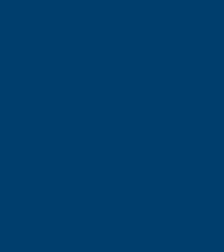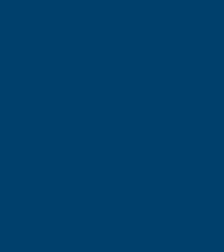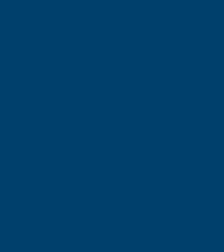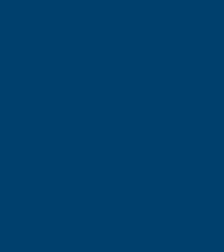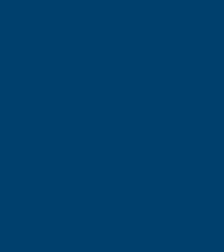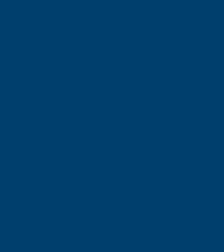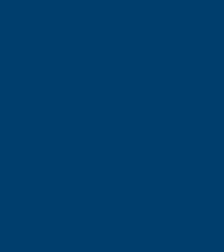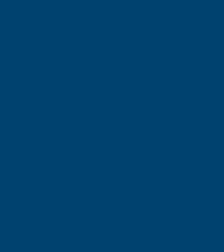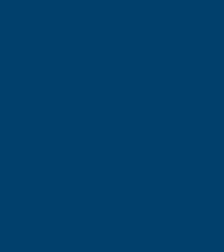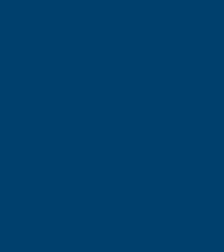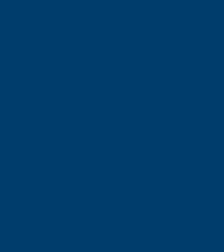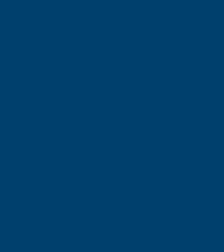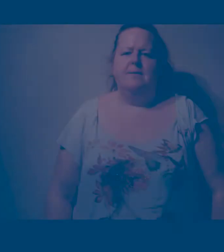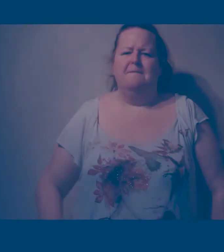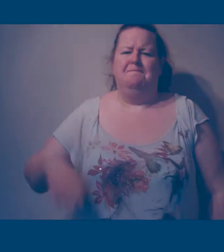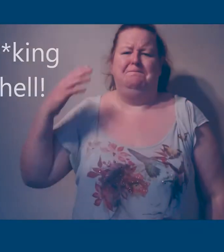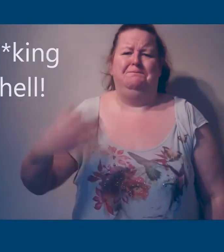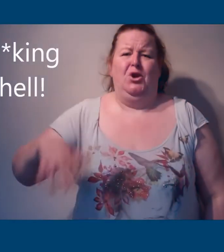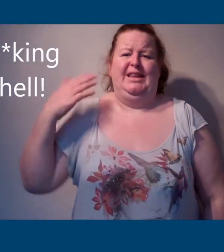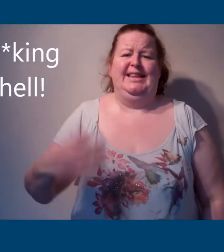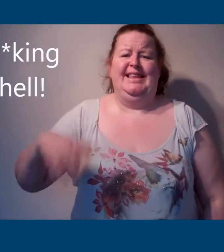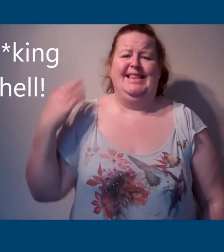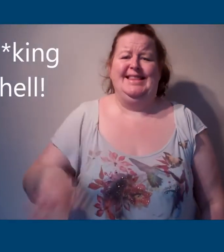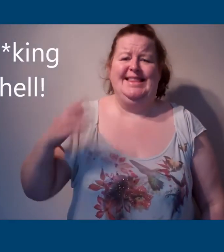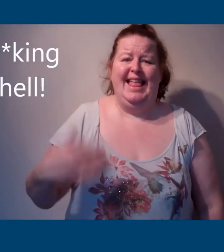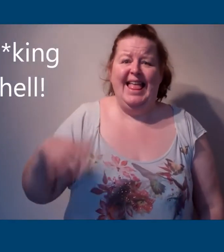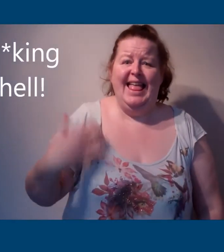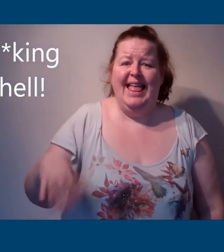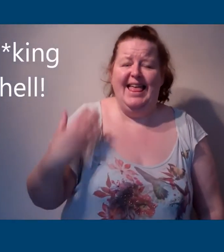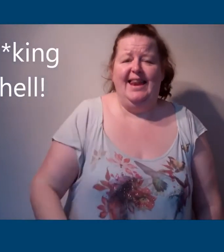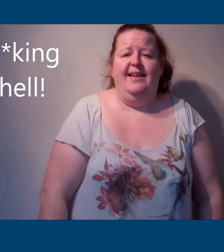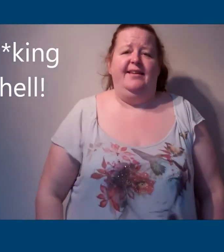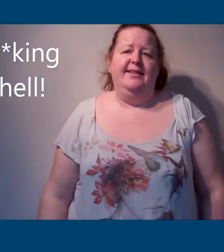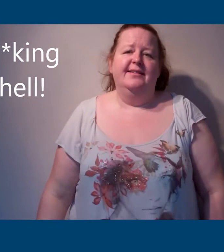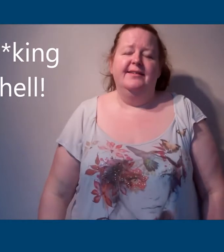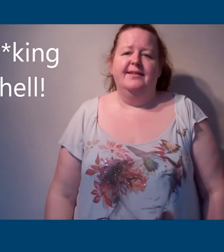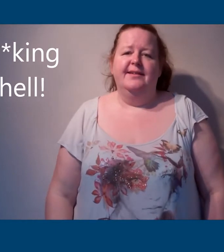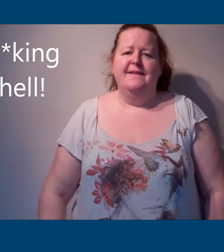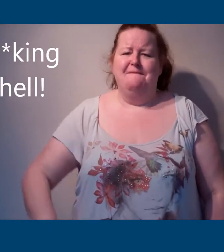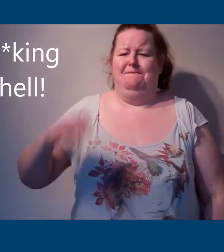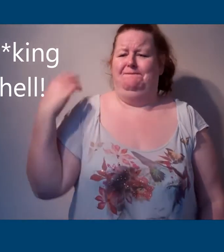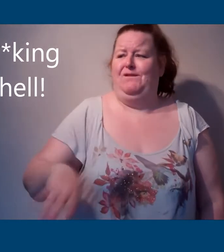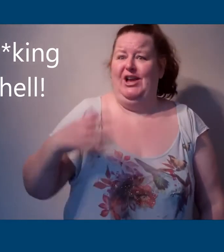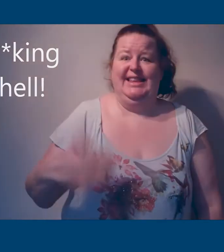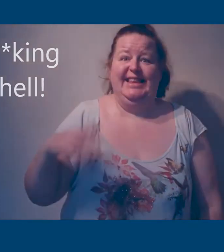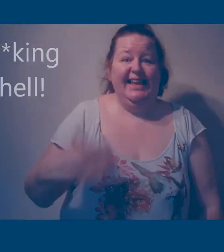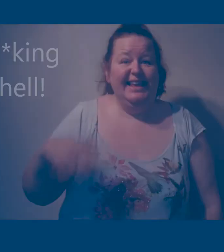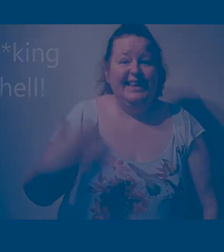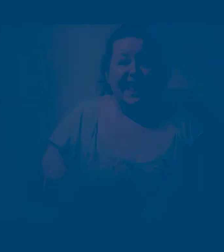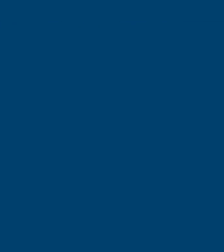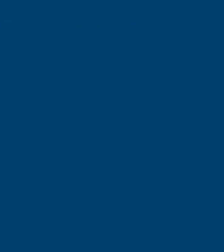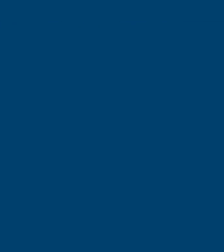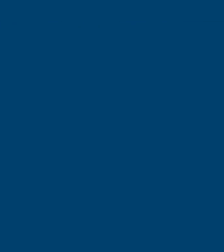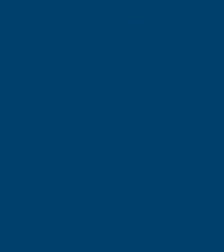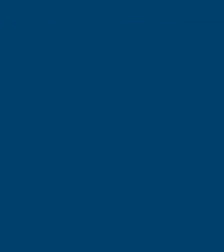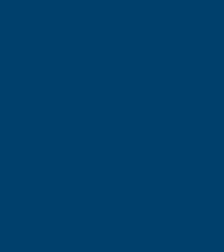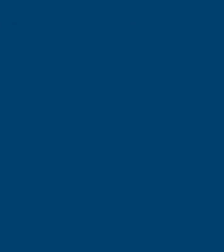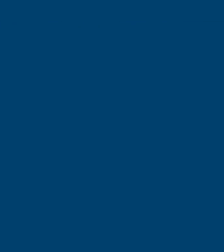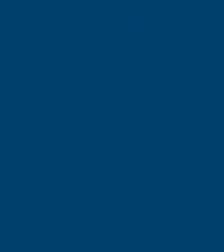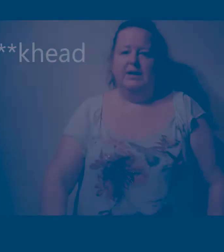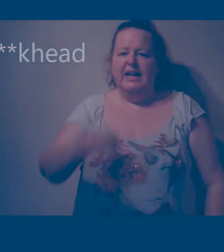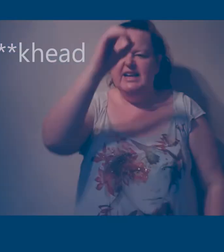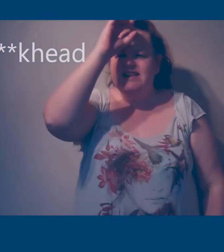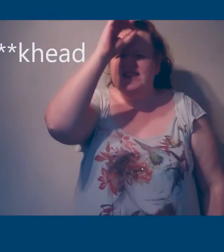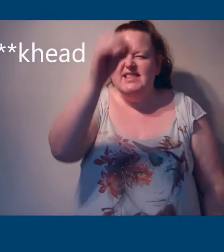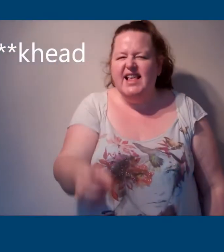And there were just a few extra people there than the spirit of what I am promoting. And so if we're going to minimize